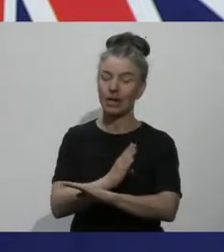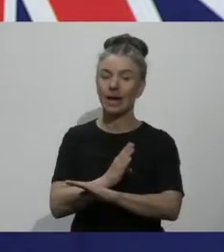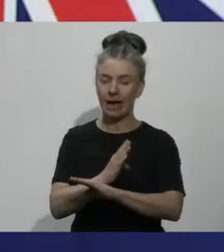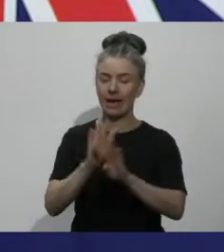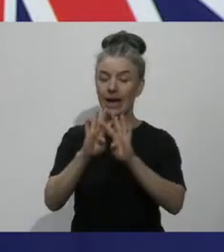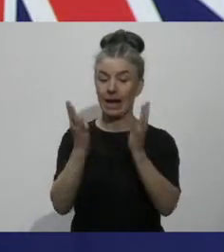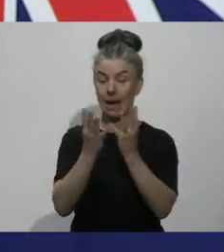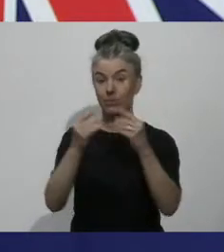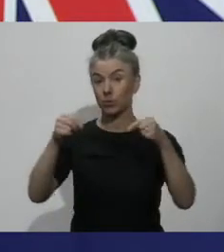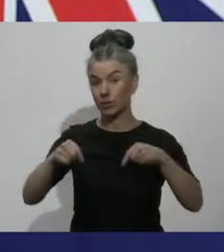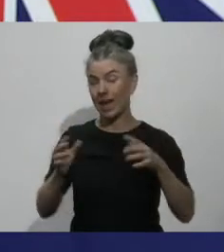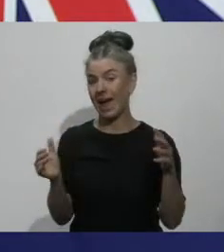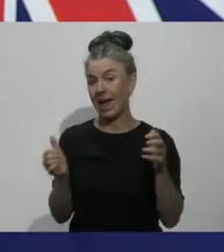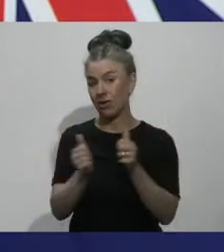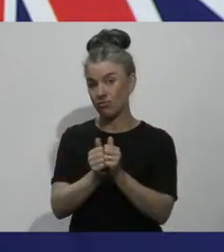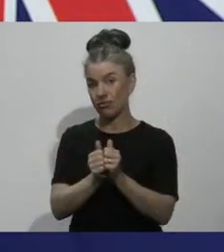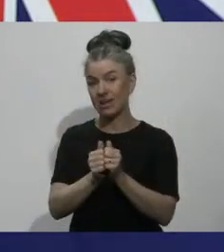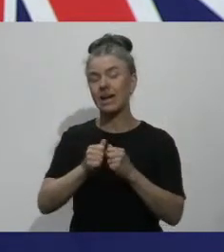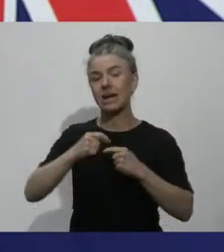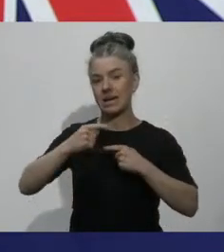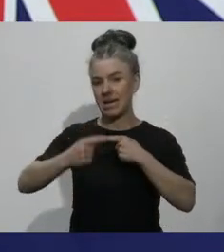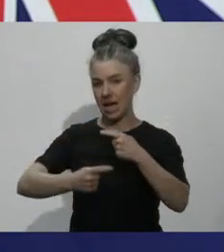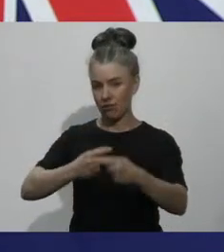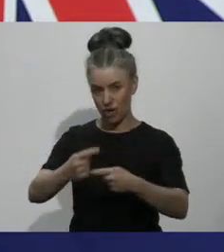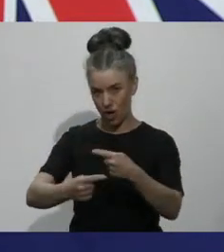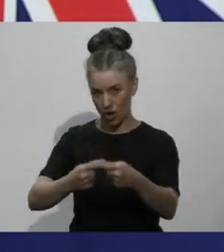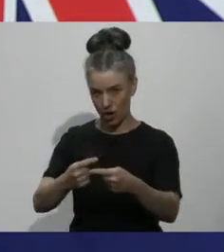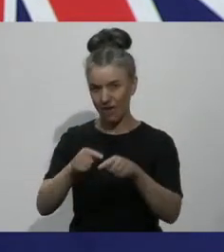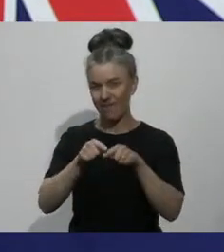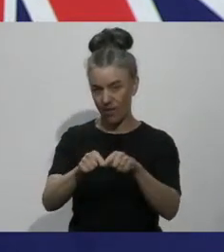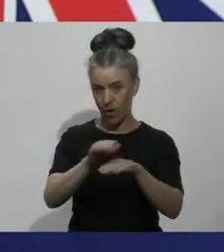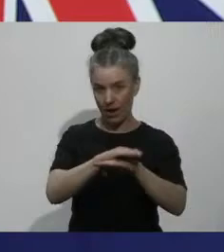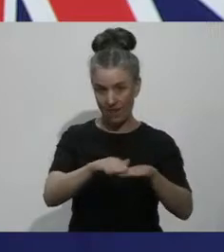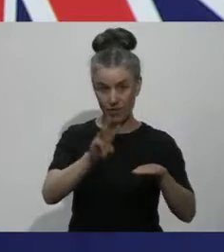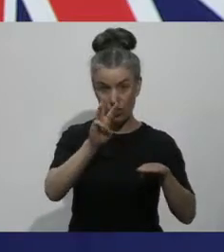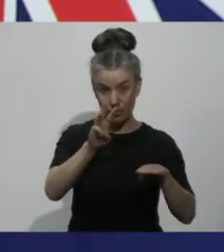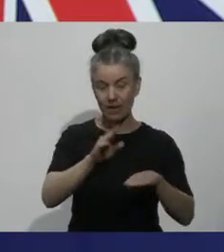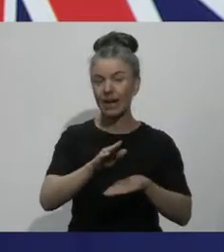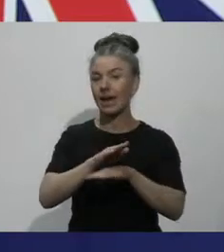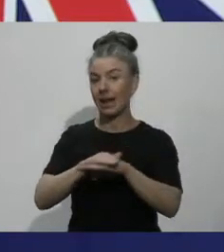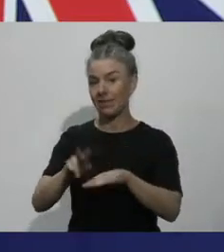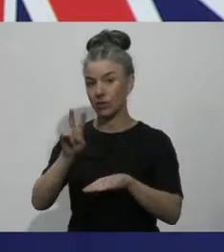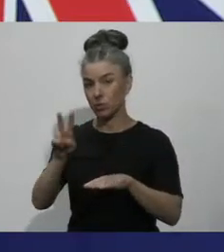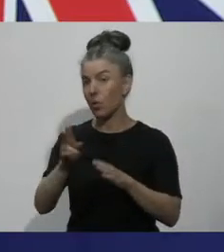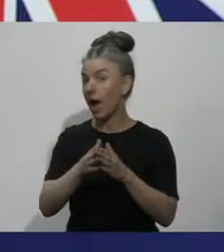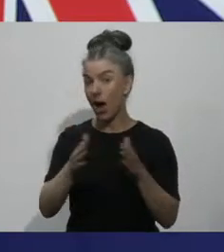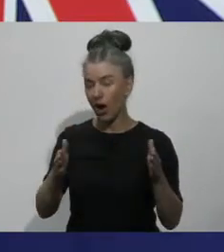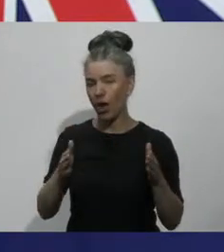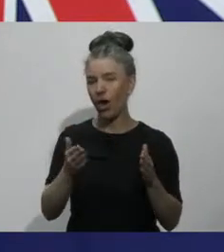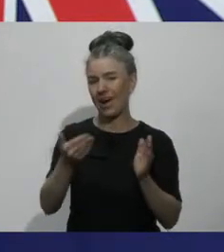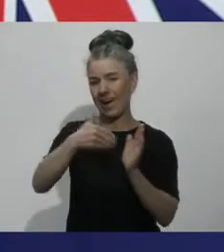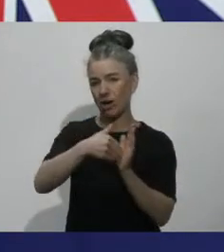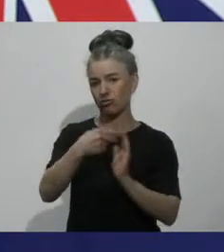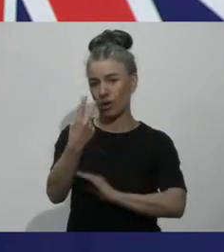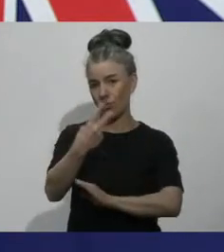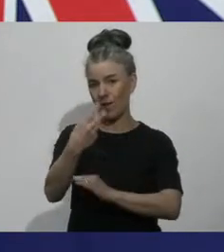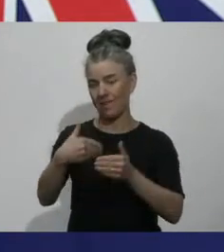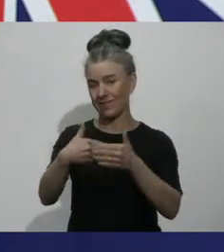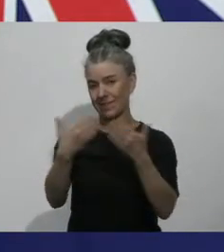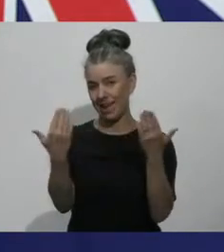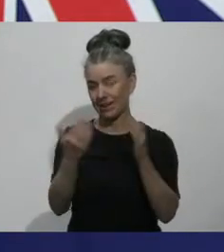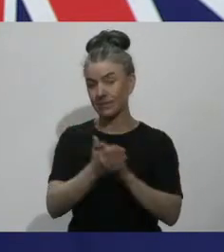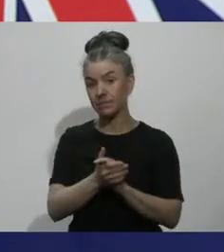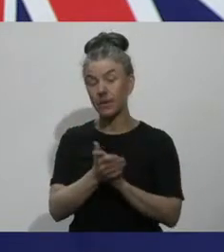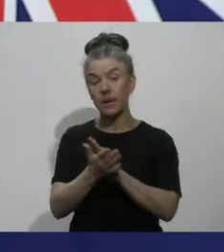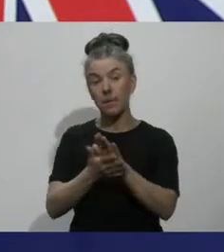to maintain our current settings for an additional 12 days, bringing us to